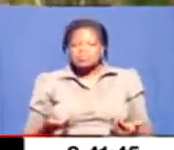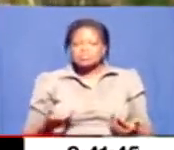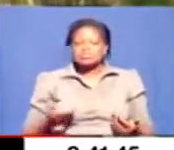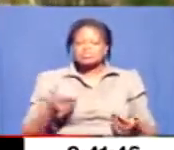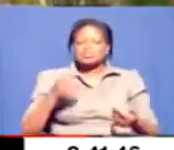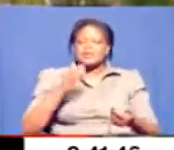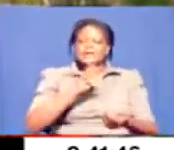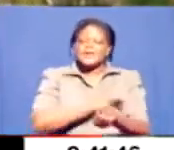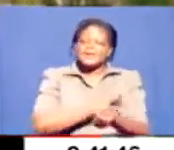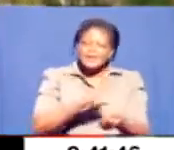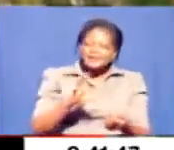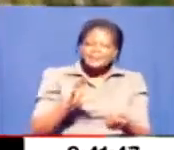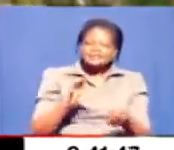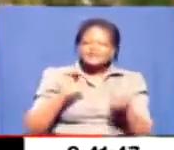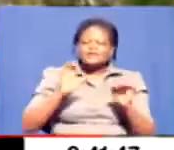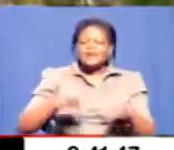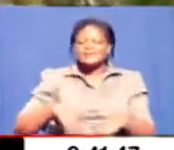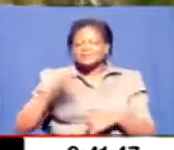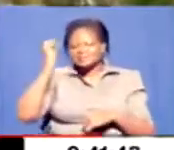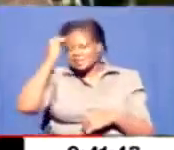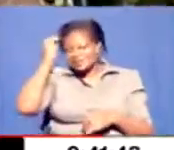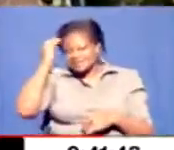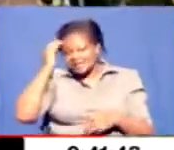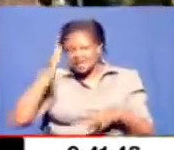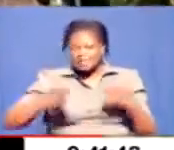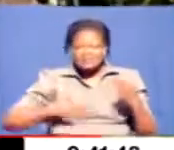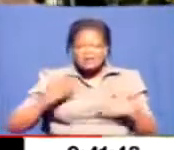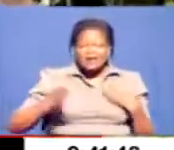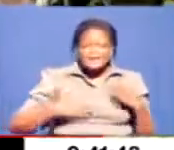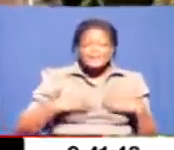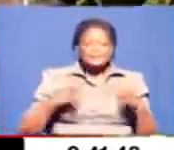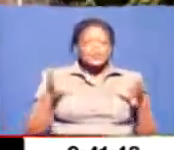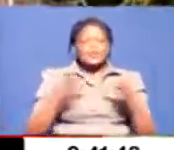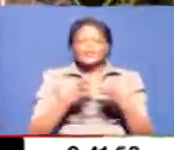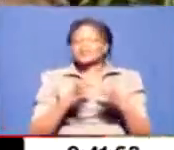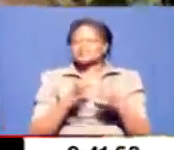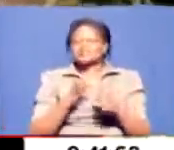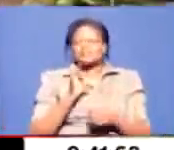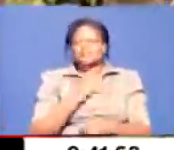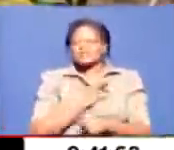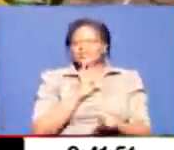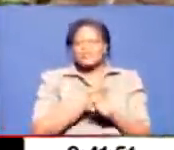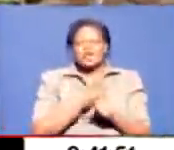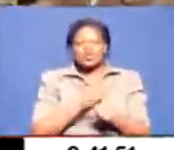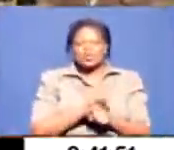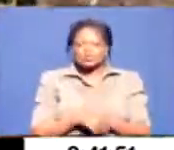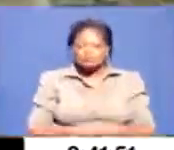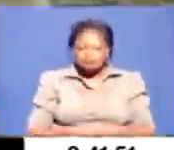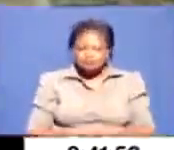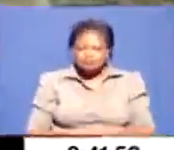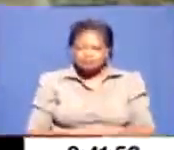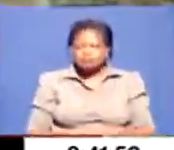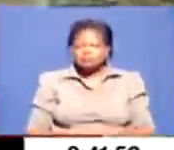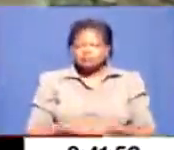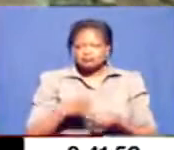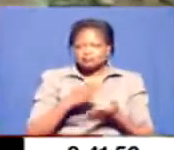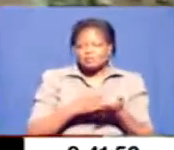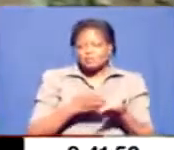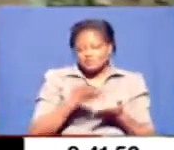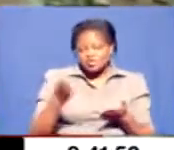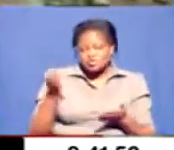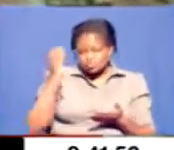wakulima wamefurahia. Ni kitu tumeona kisaidia community. And that's where some of Chacha's students come in.